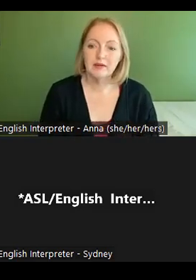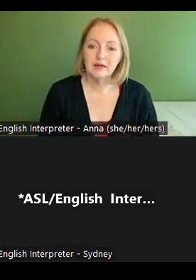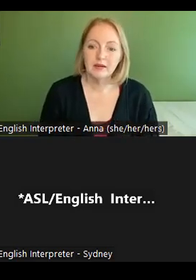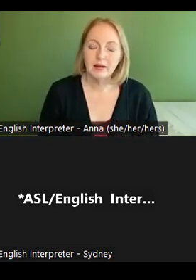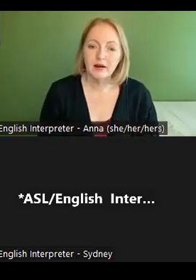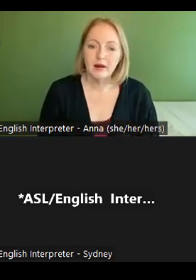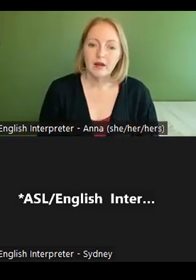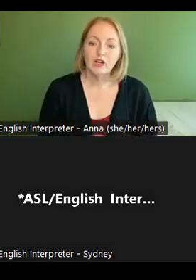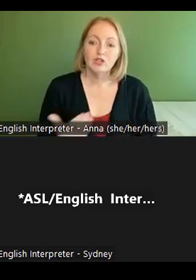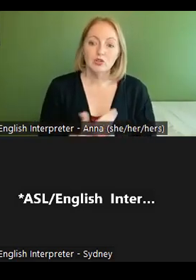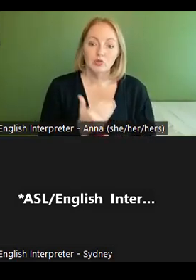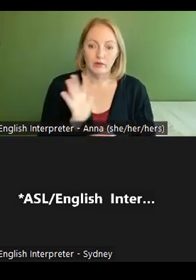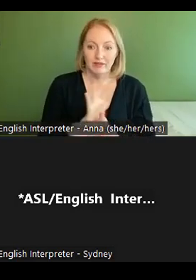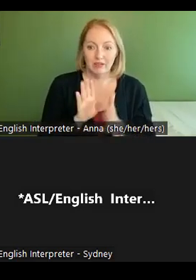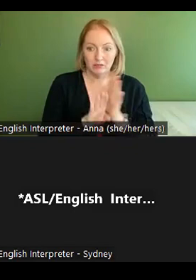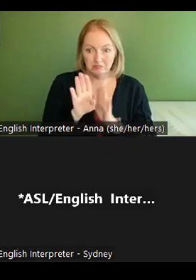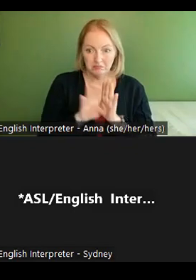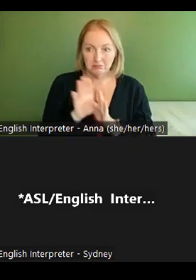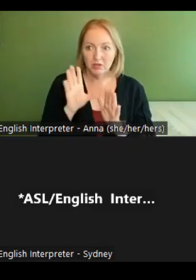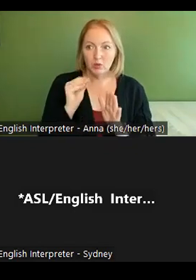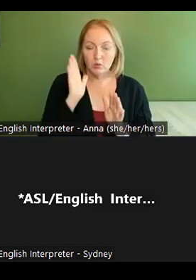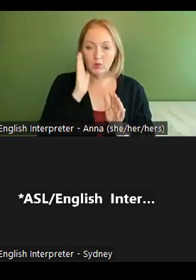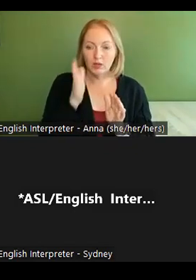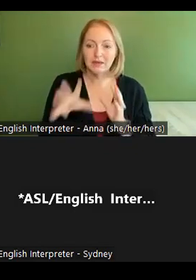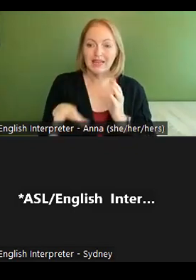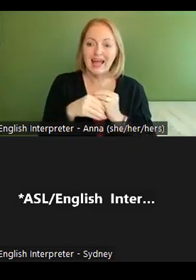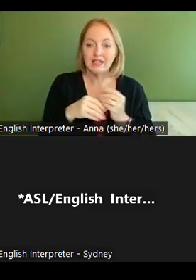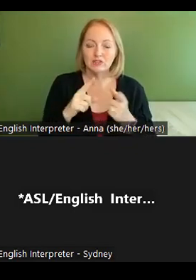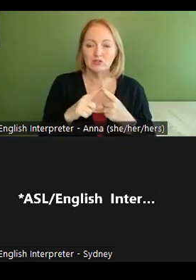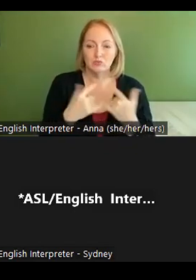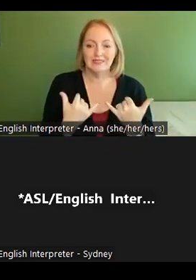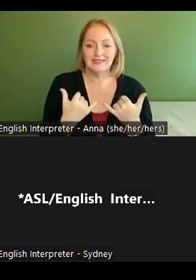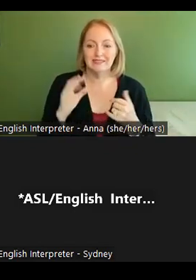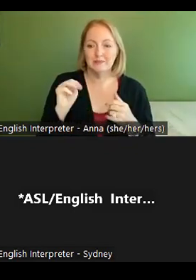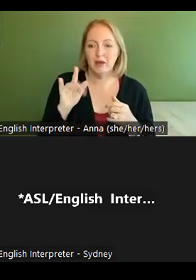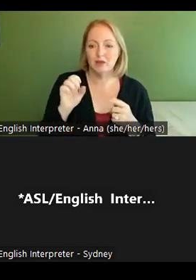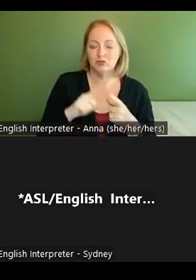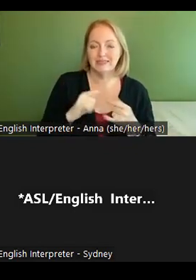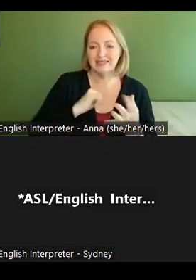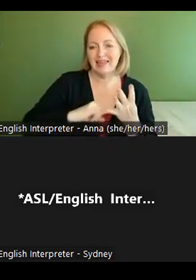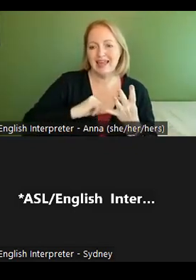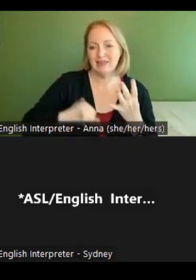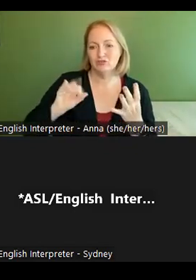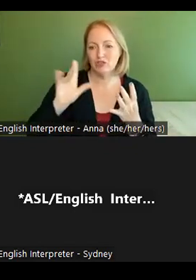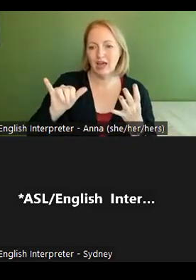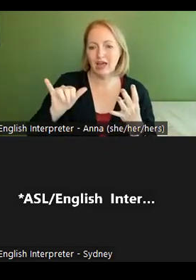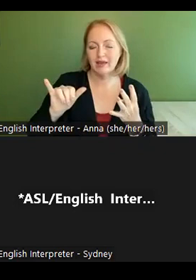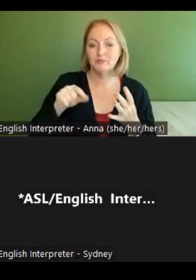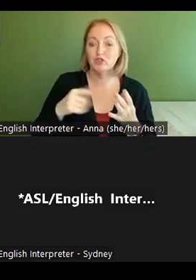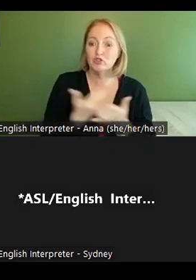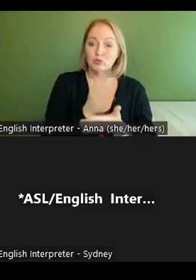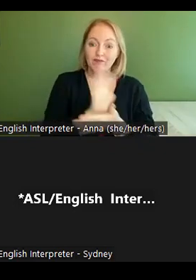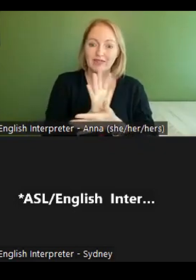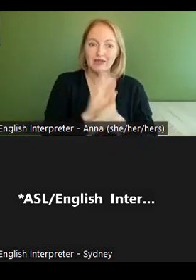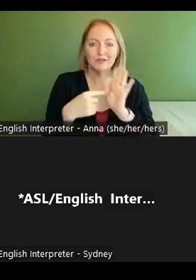New video content has been developed and will be added to the existing modules in late July of this year. These new videos